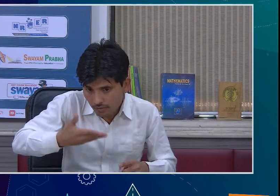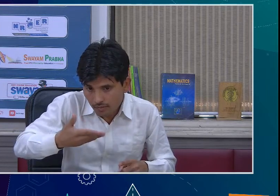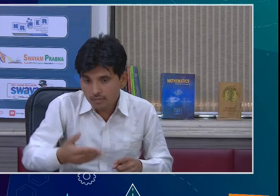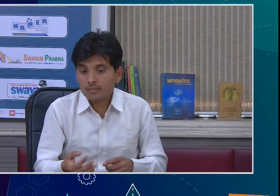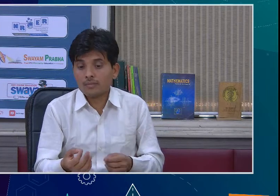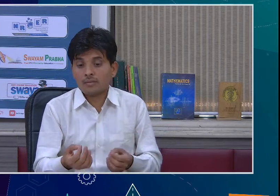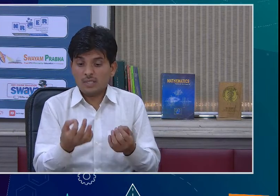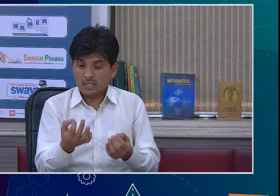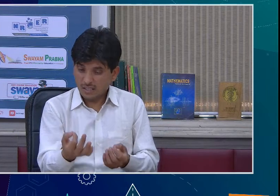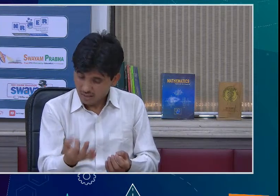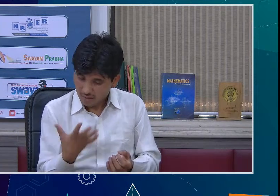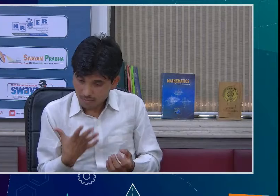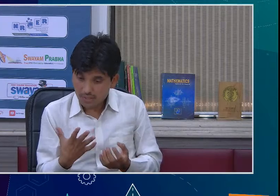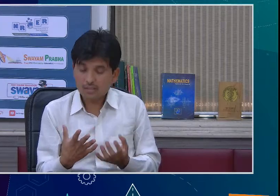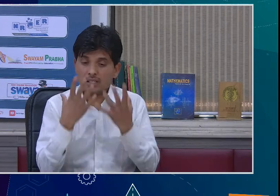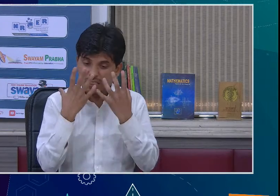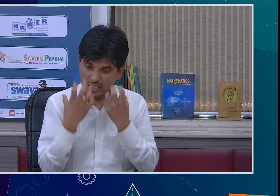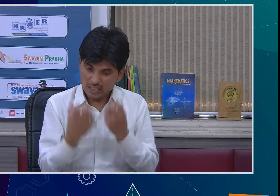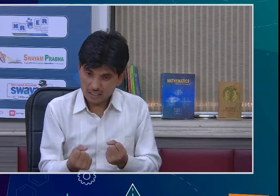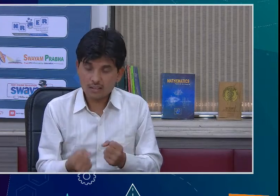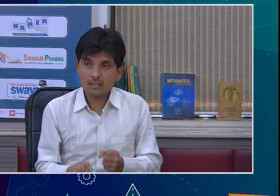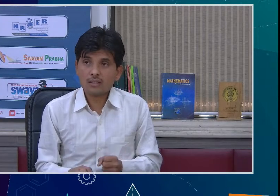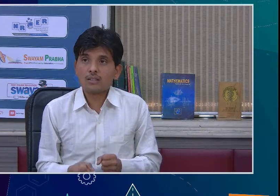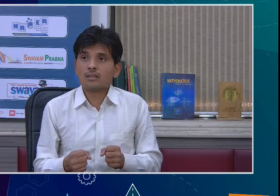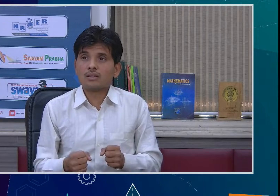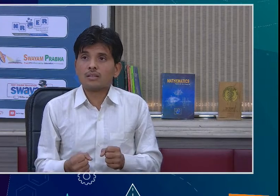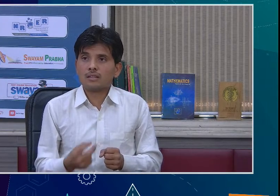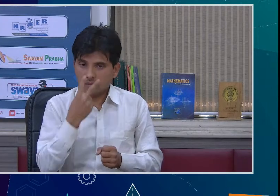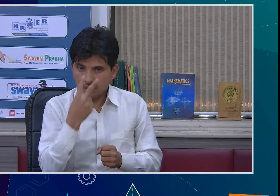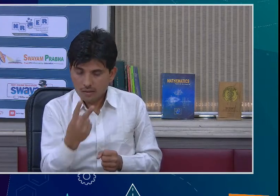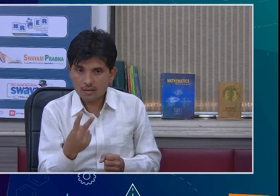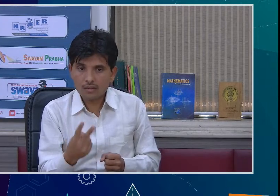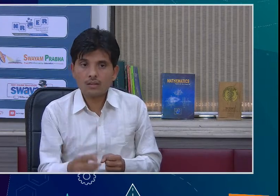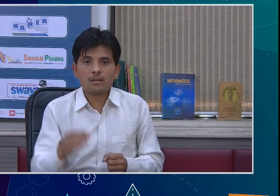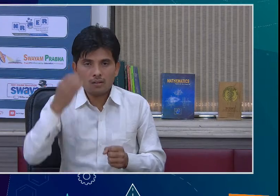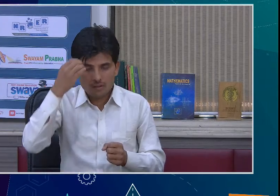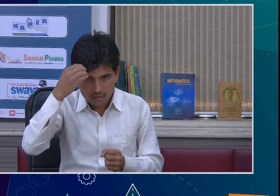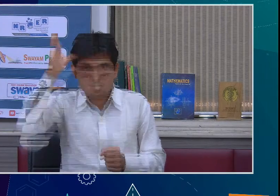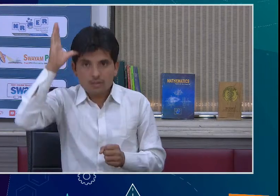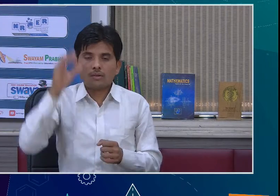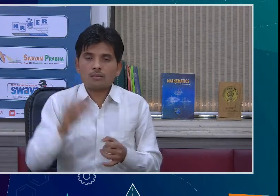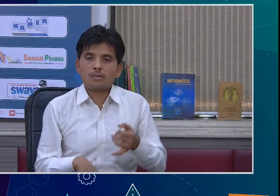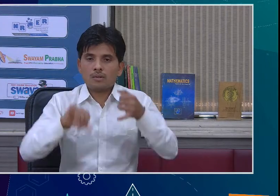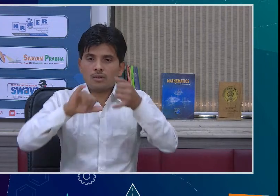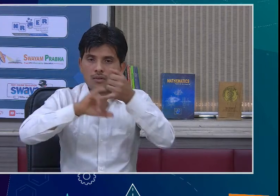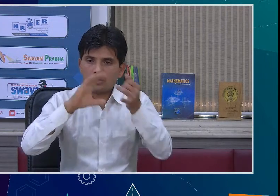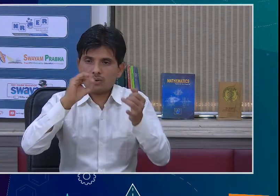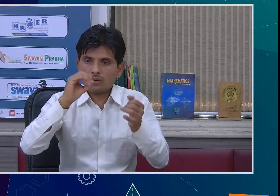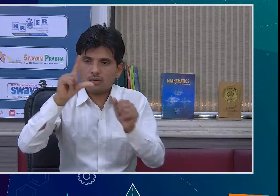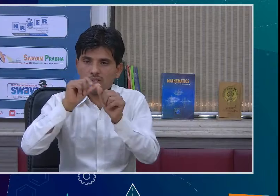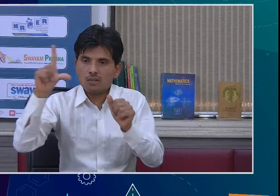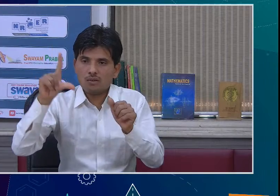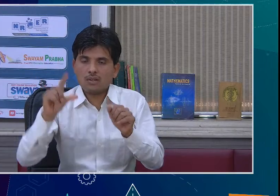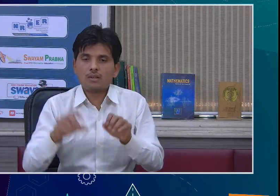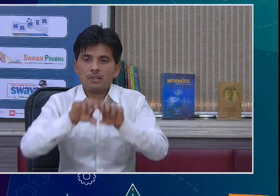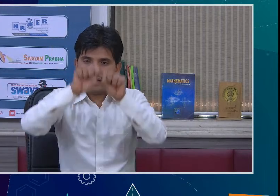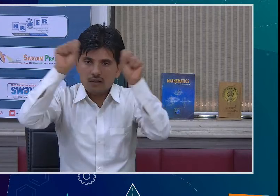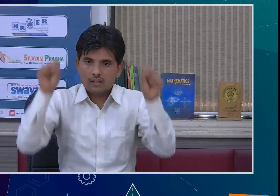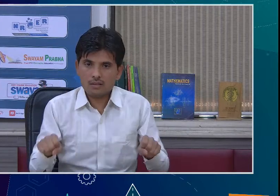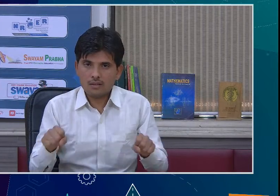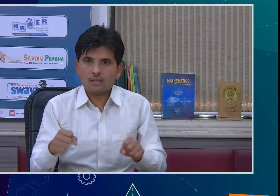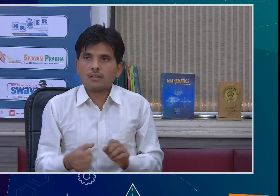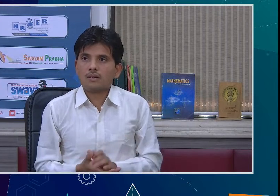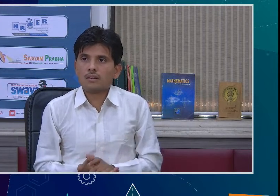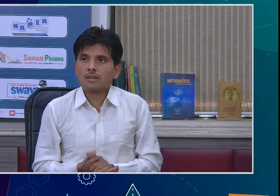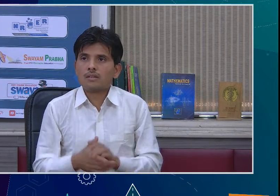special needs, even they can visualize the concept of solar system. I just got an I would like to